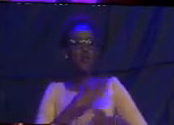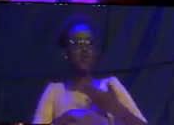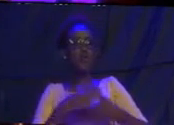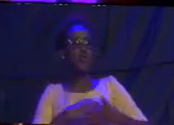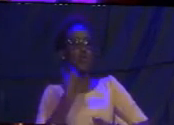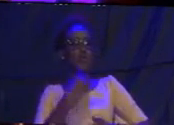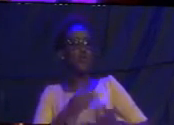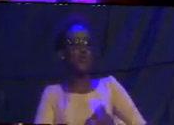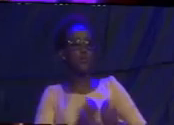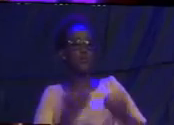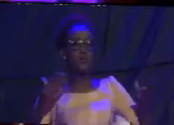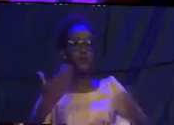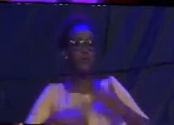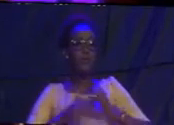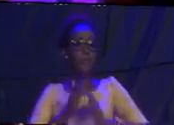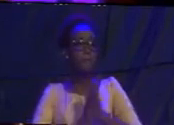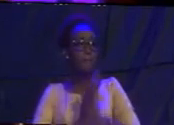looked at the